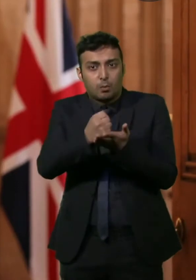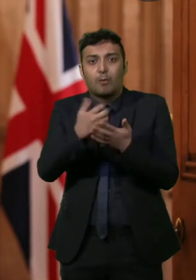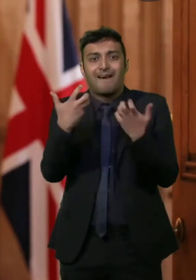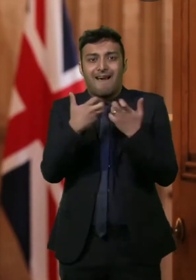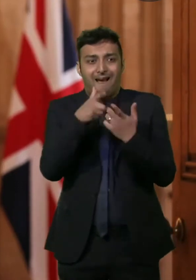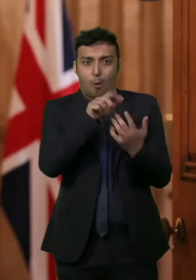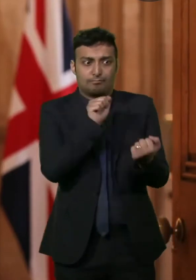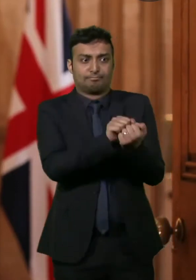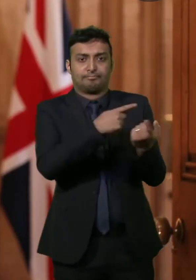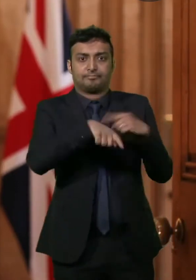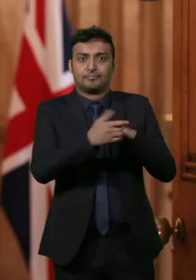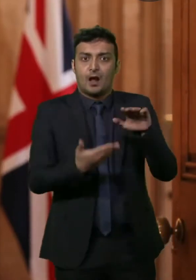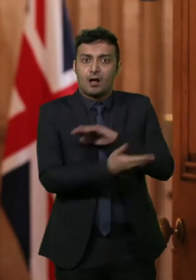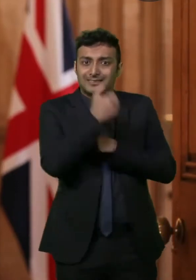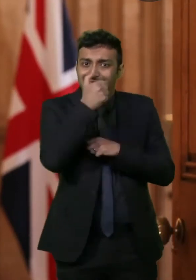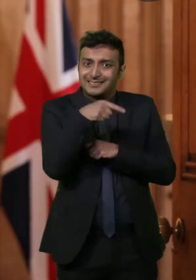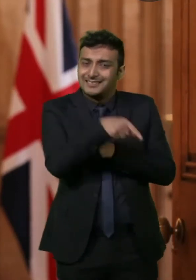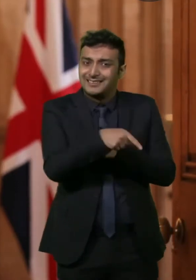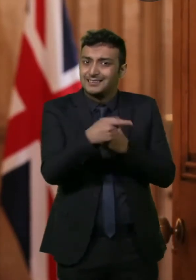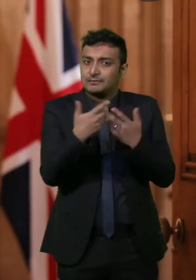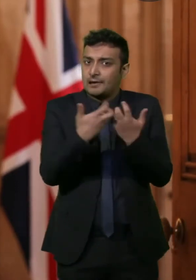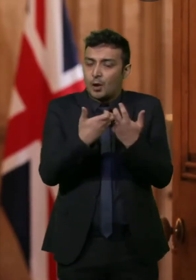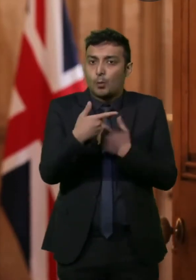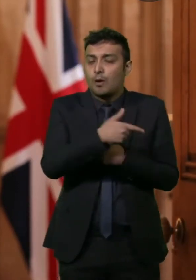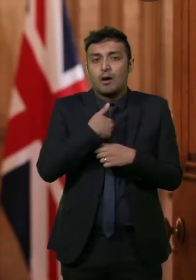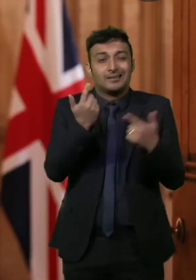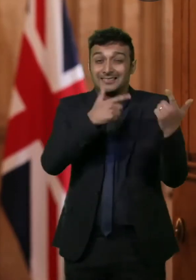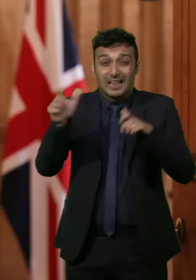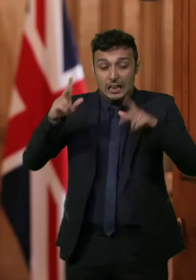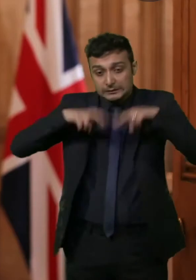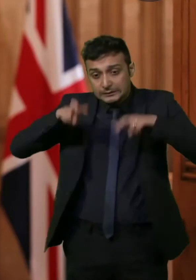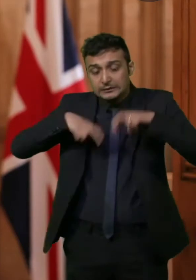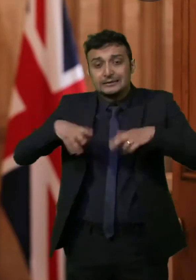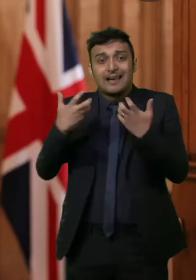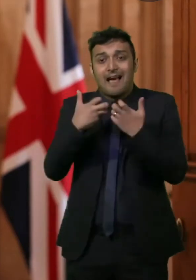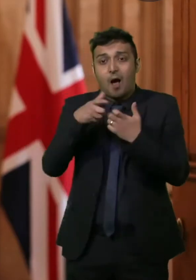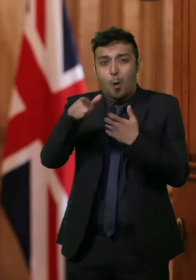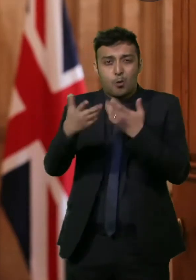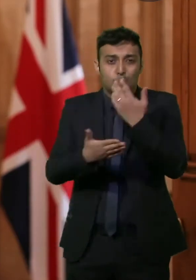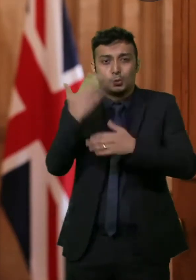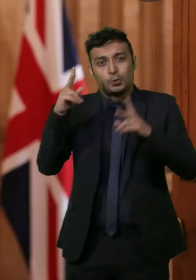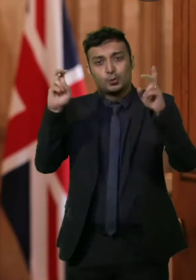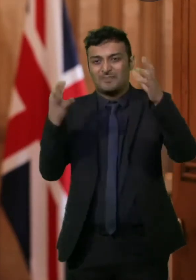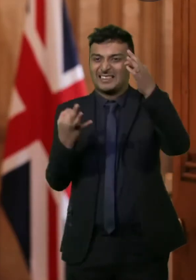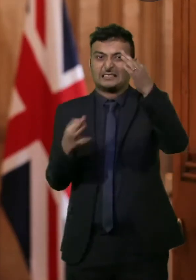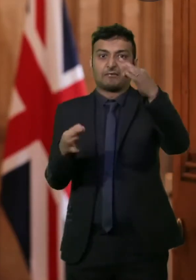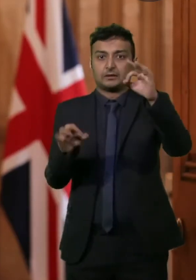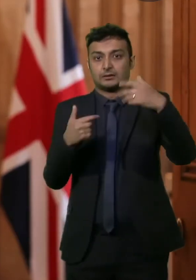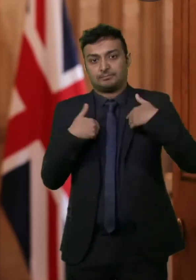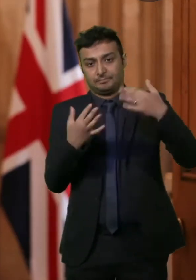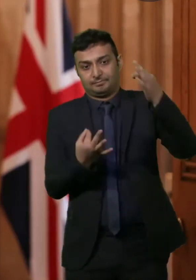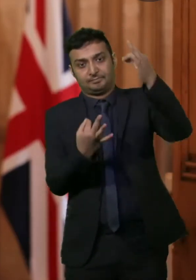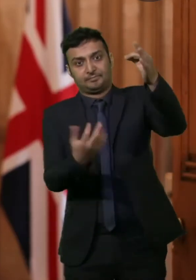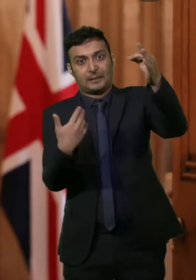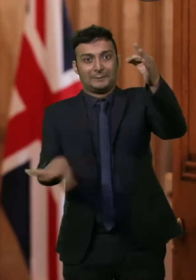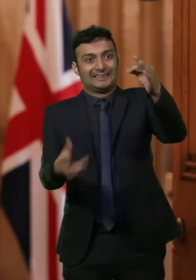way these types of vaccination certificates might work. They do raise all sorts of issues